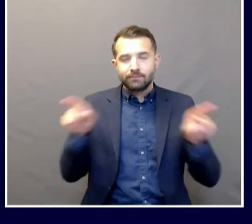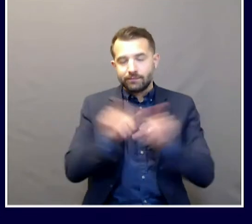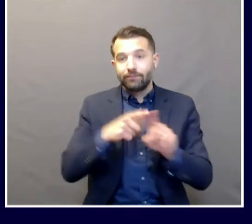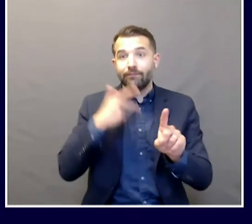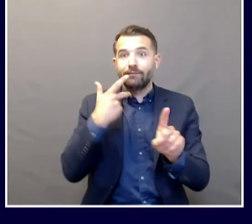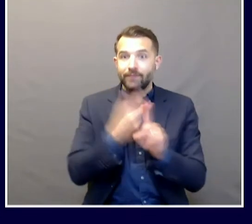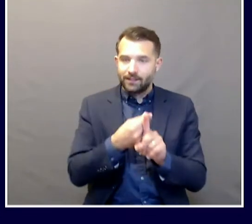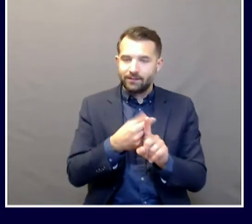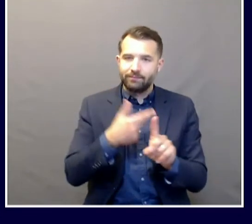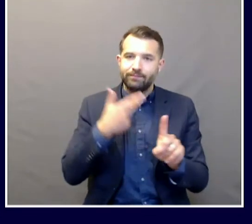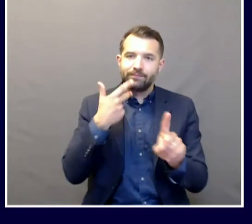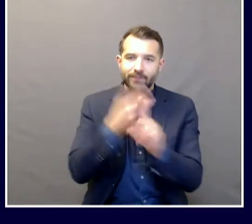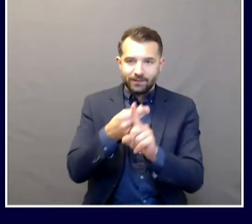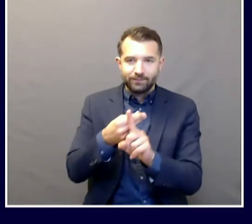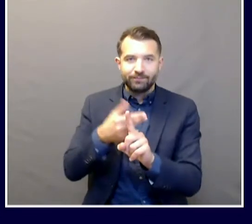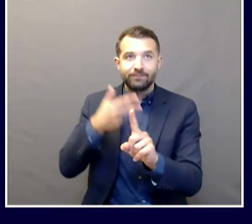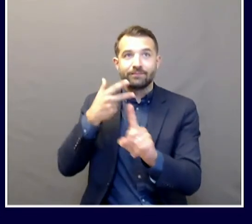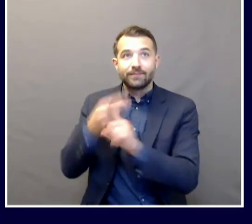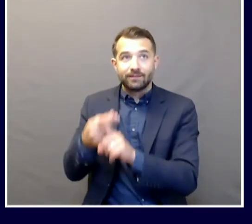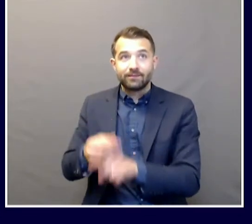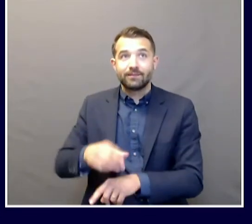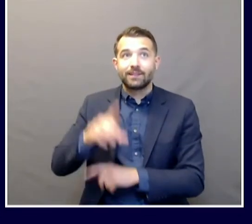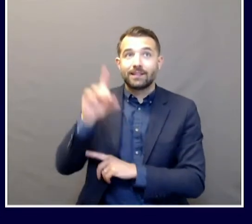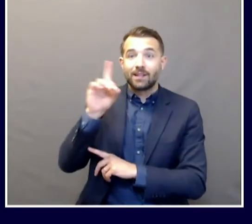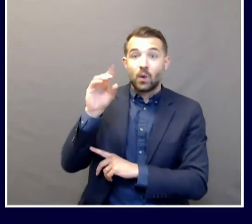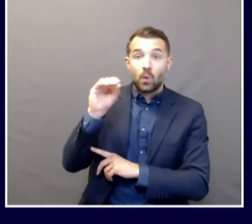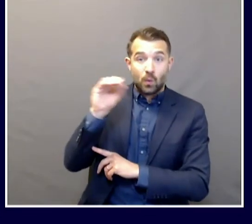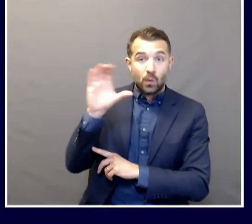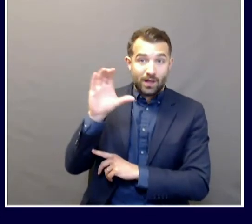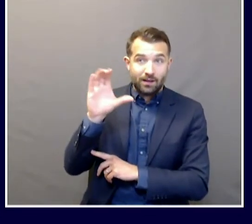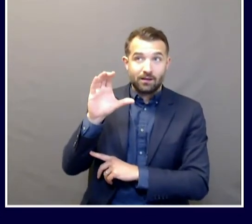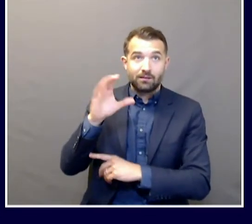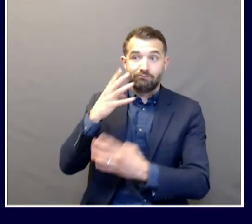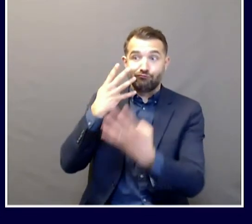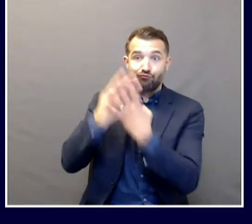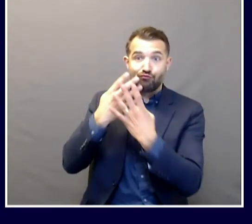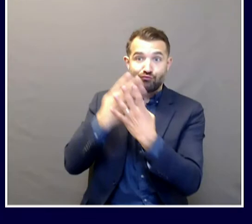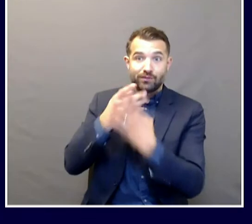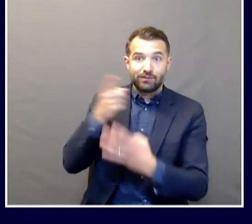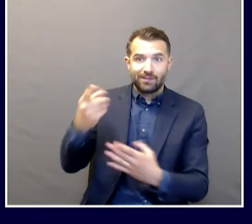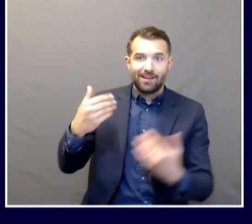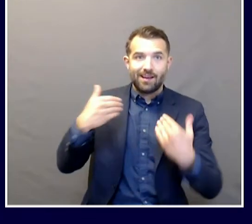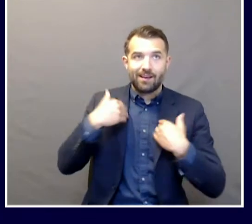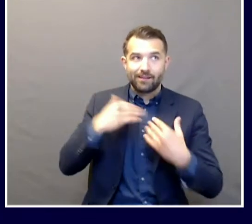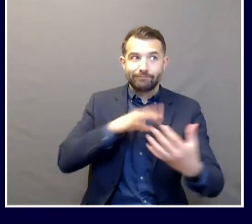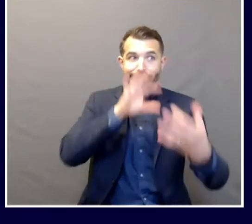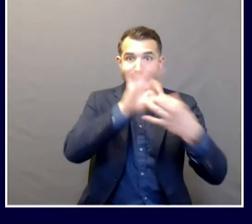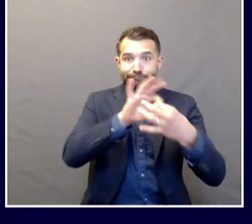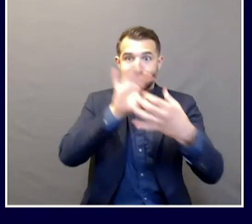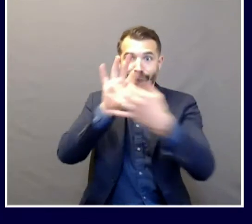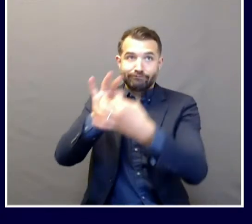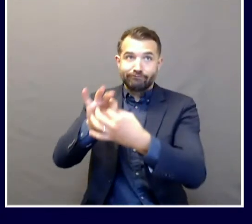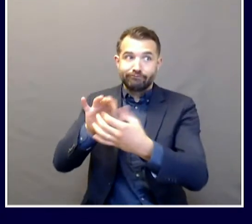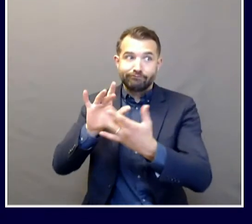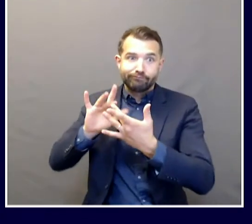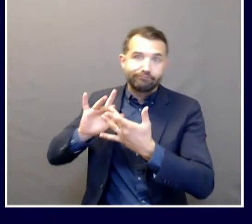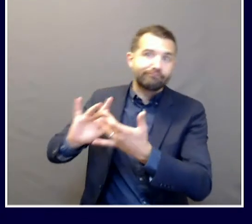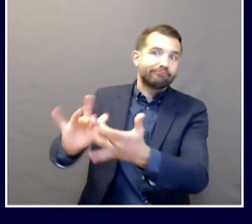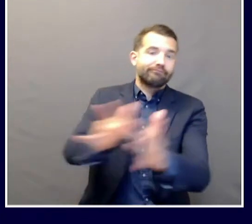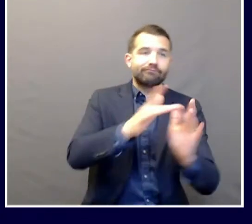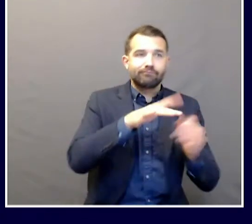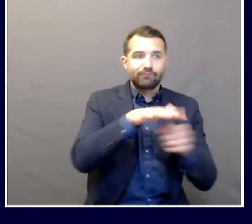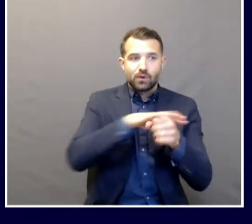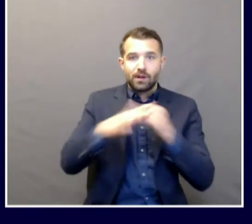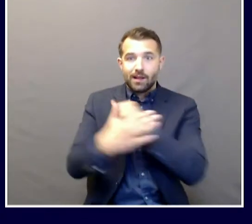turn have been working with county jails to get not just staff vaccinated, but residents as well. Indeed,